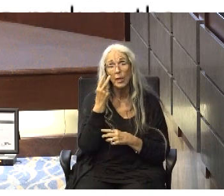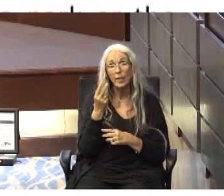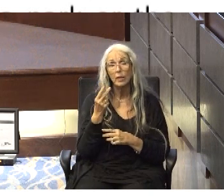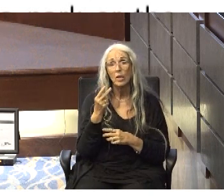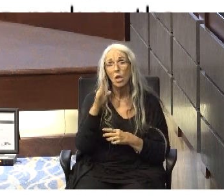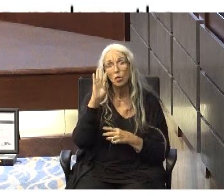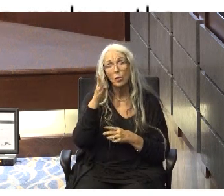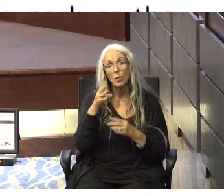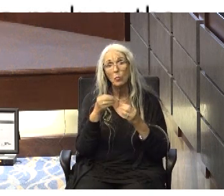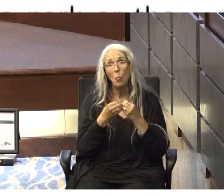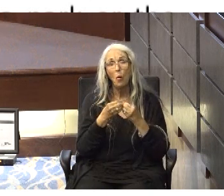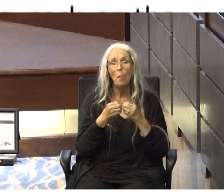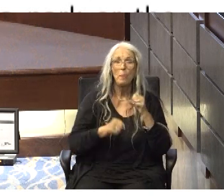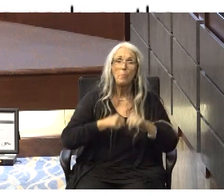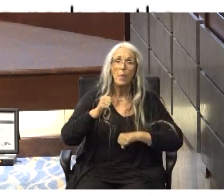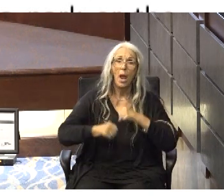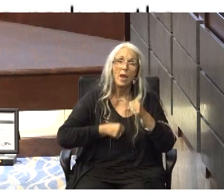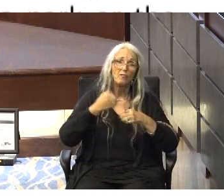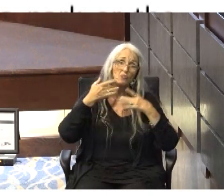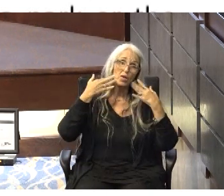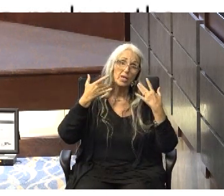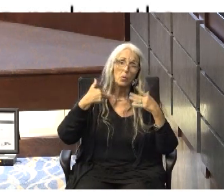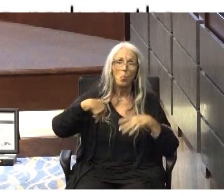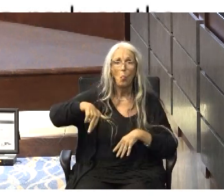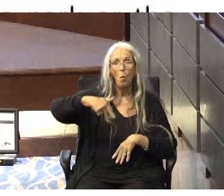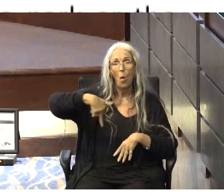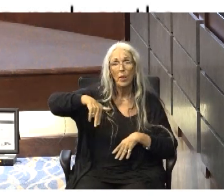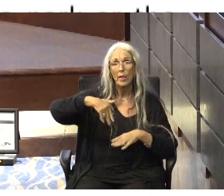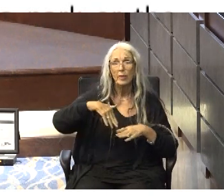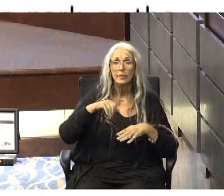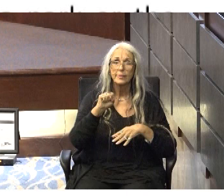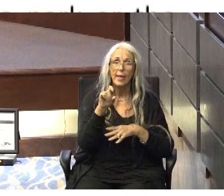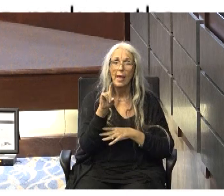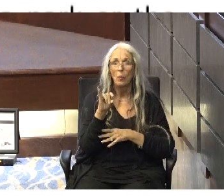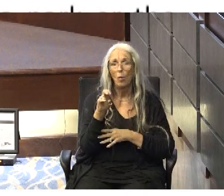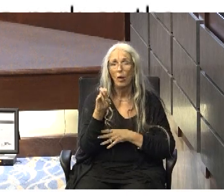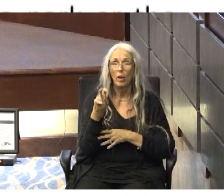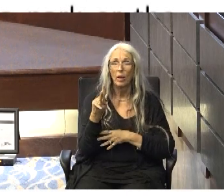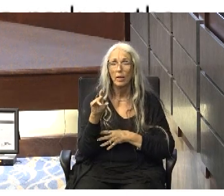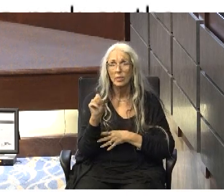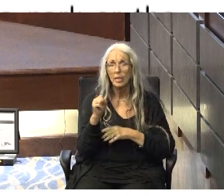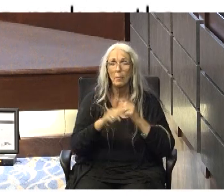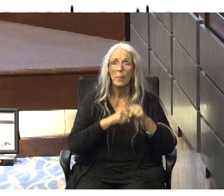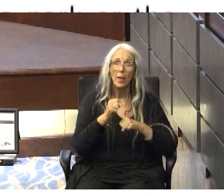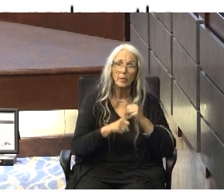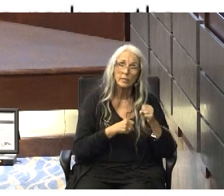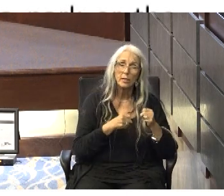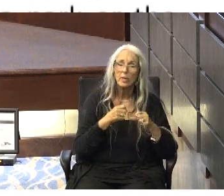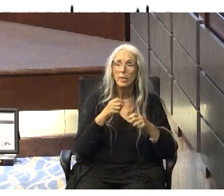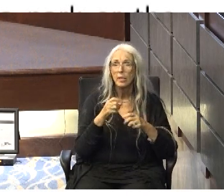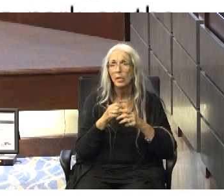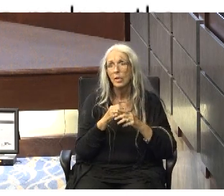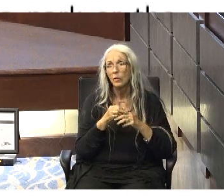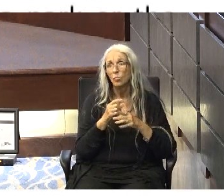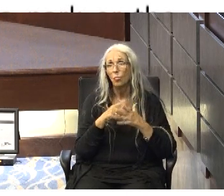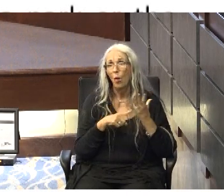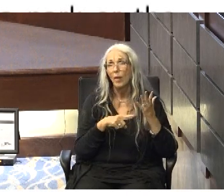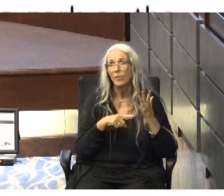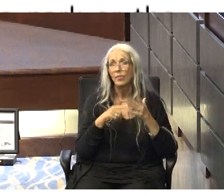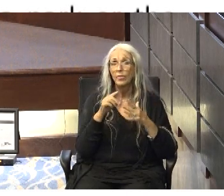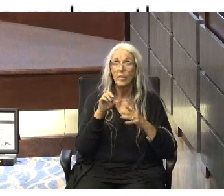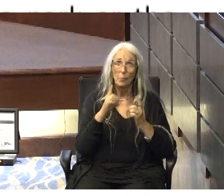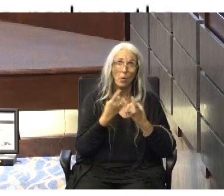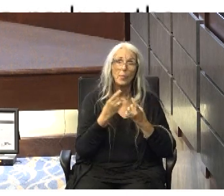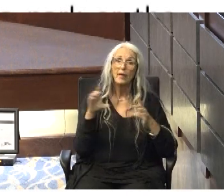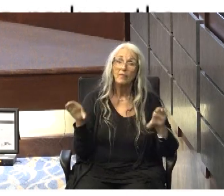more bike-friendly, walkable city with additional sidewalks and bike lanes. I'm amazed at the job that Amy's department has done in